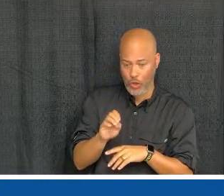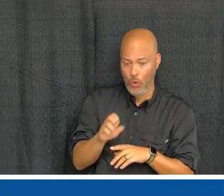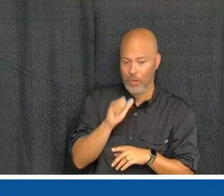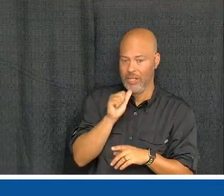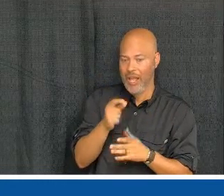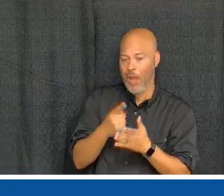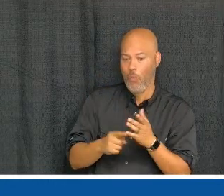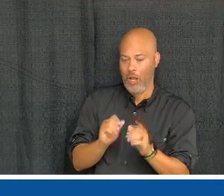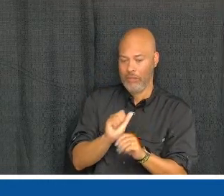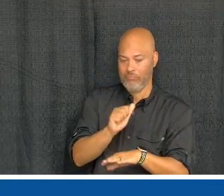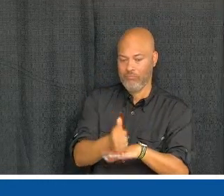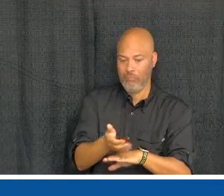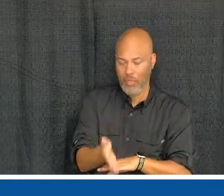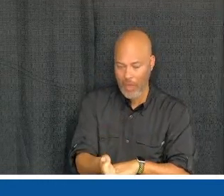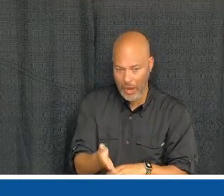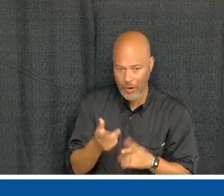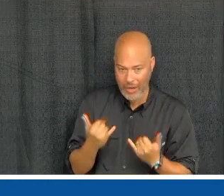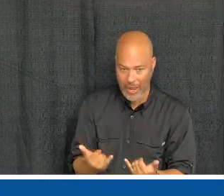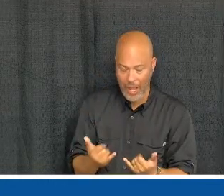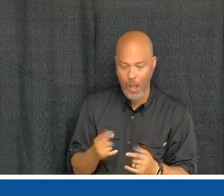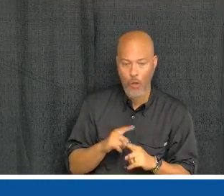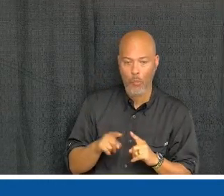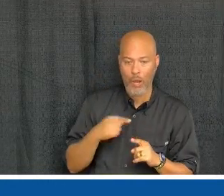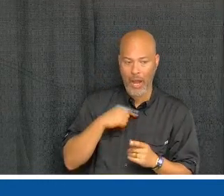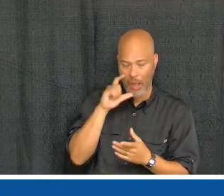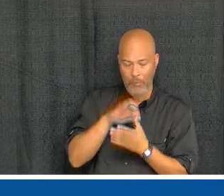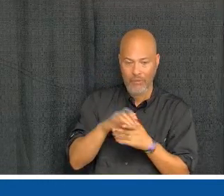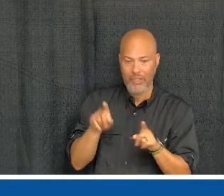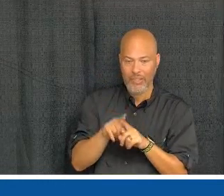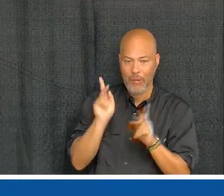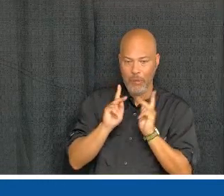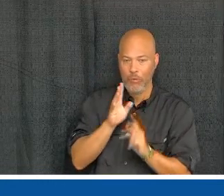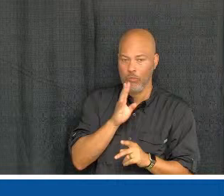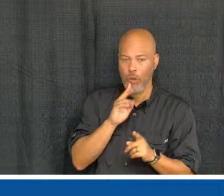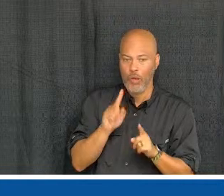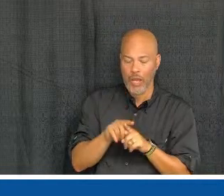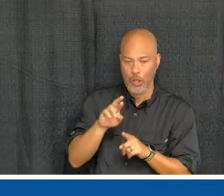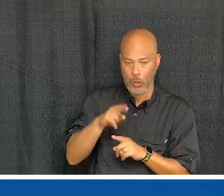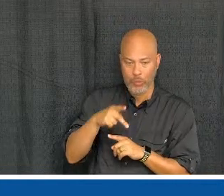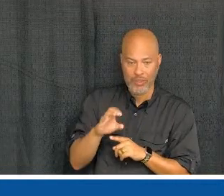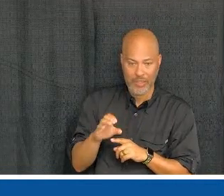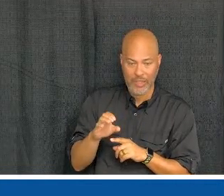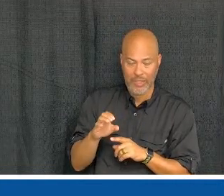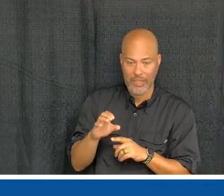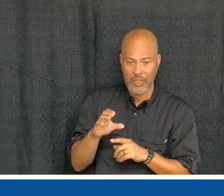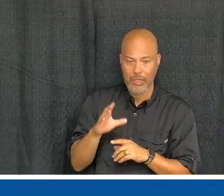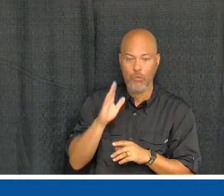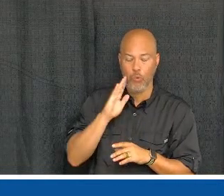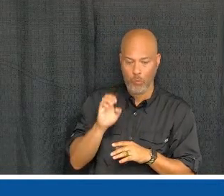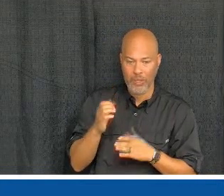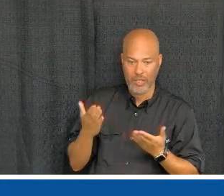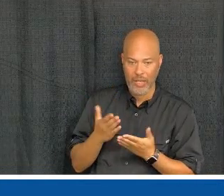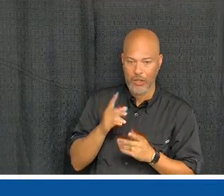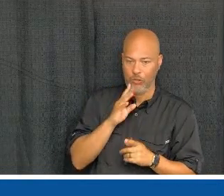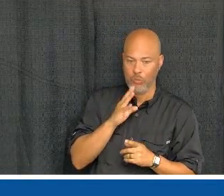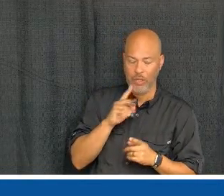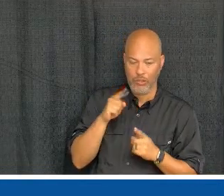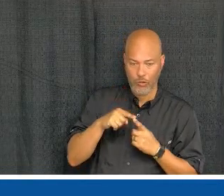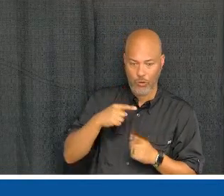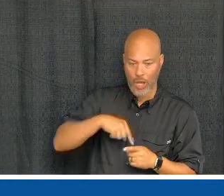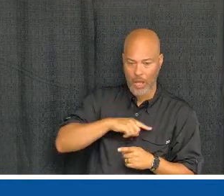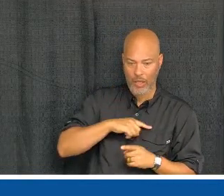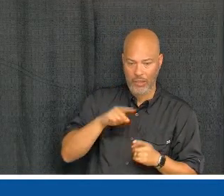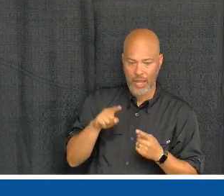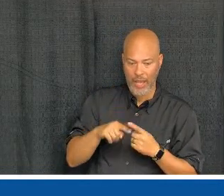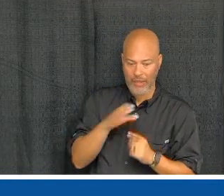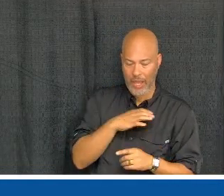what's going there, but I believe the same people that spoke at the Regional Planning Commission will be here to speak to us at